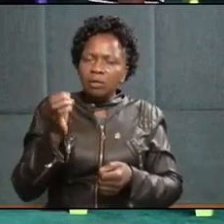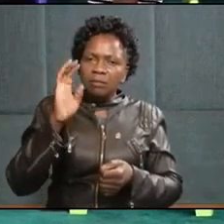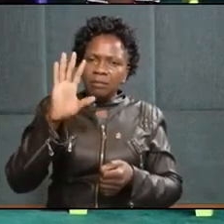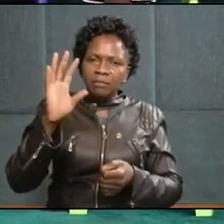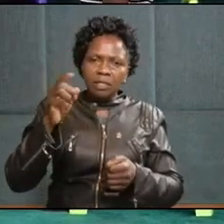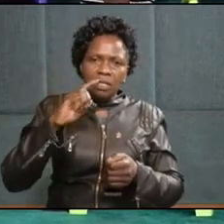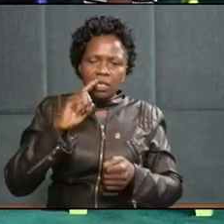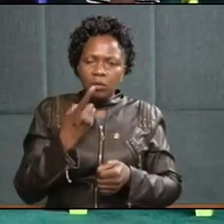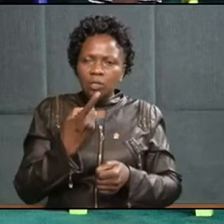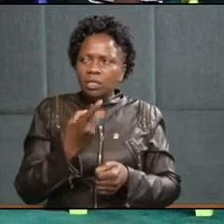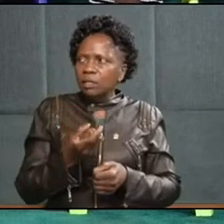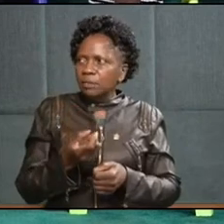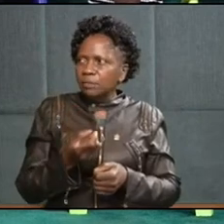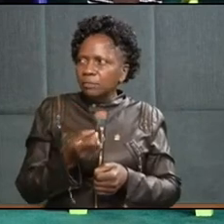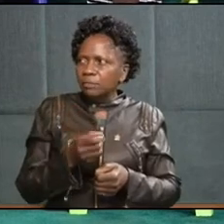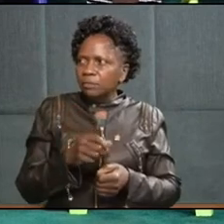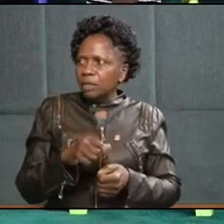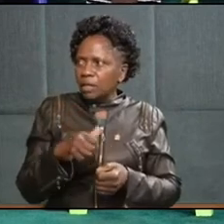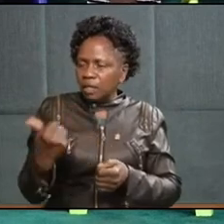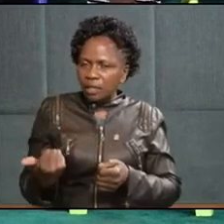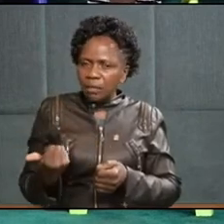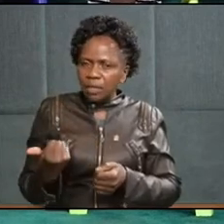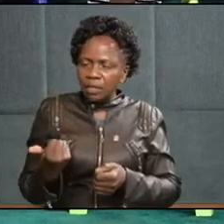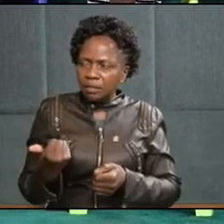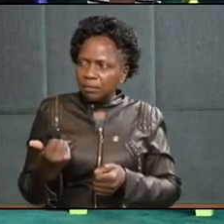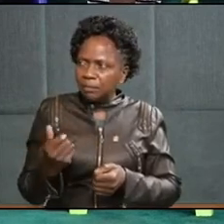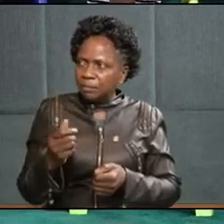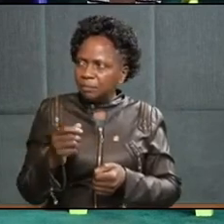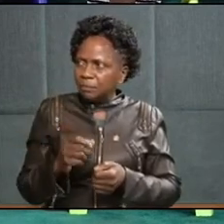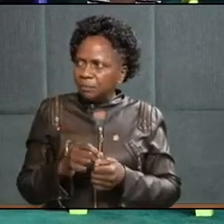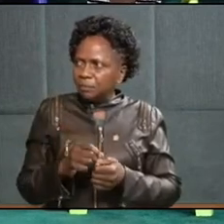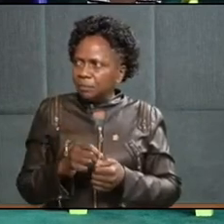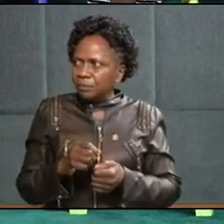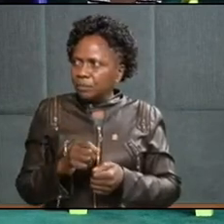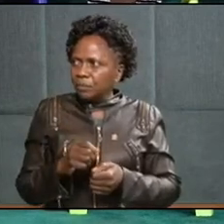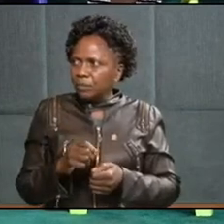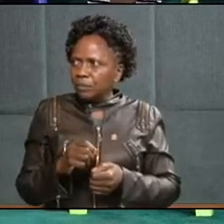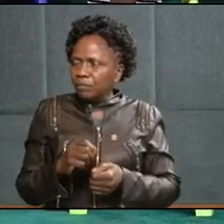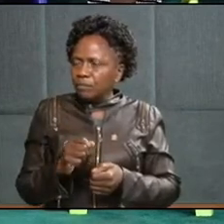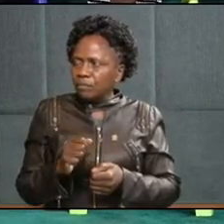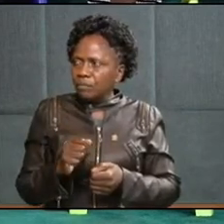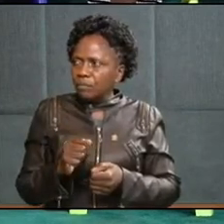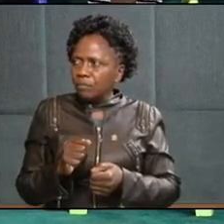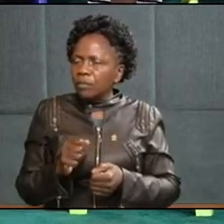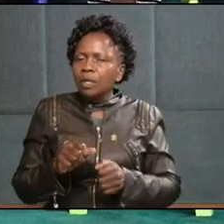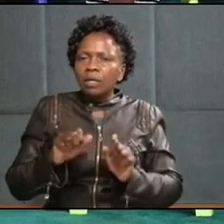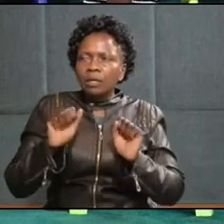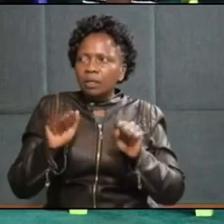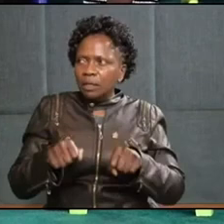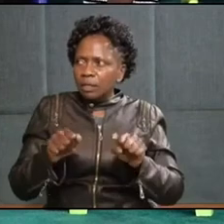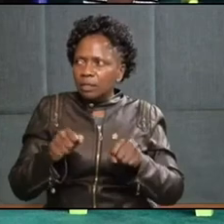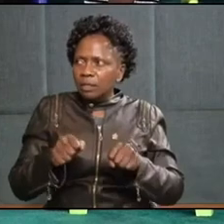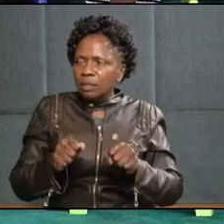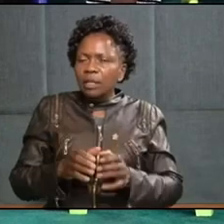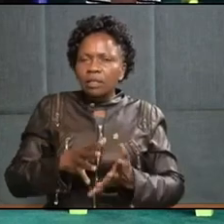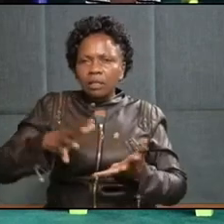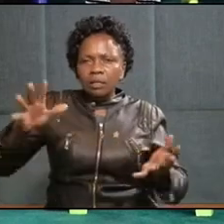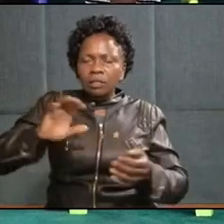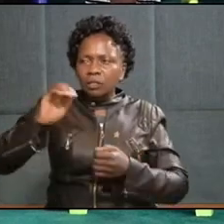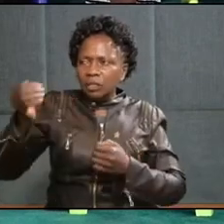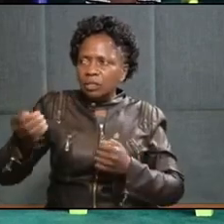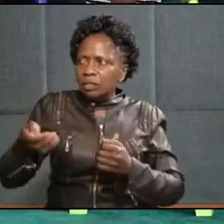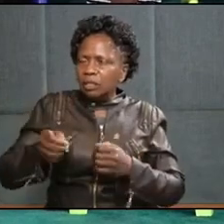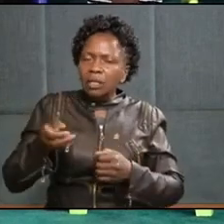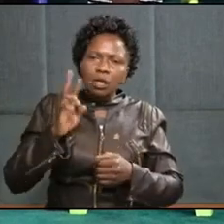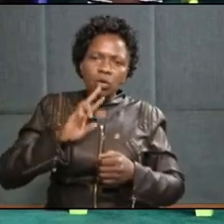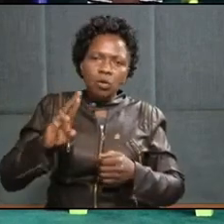250,000. Very well said. What else, Mitch? It was the leading city. Yes, it was the largest city